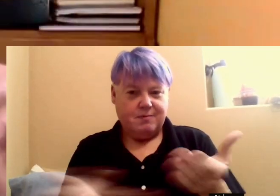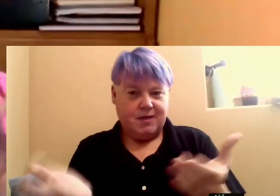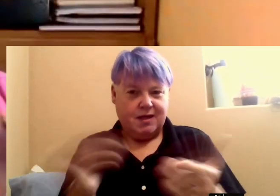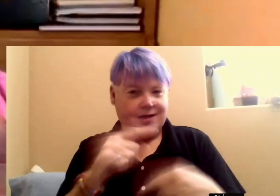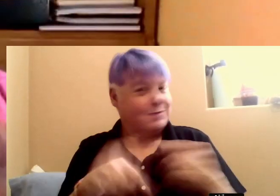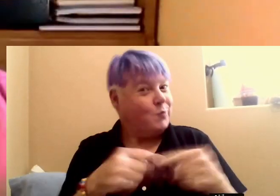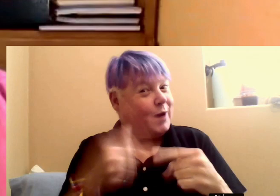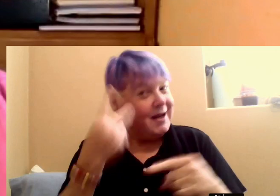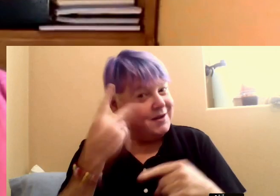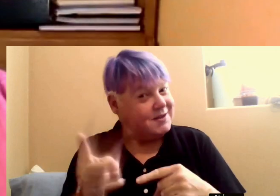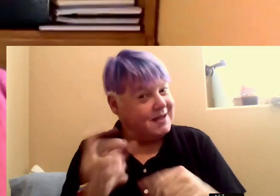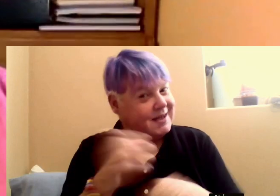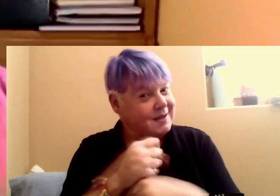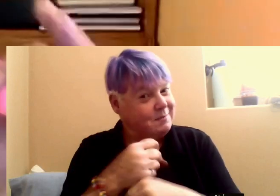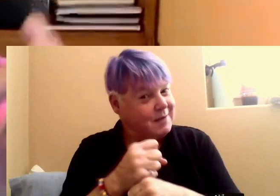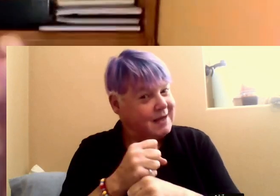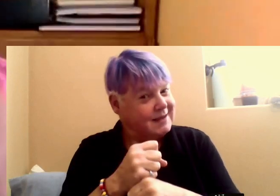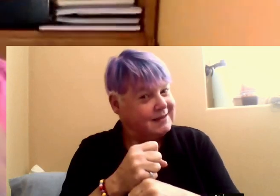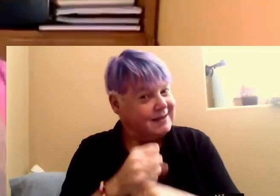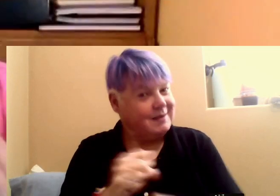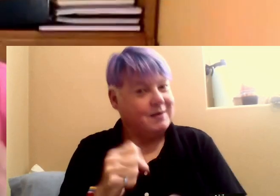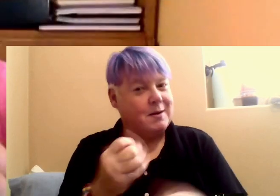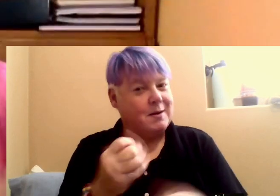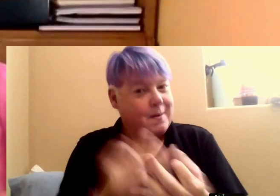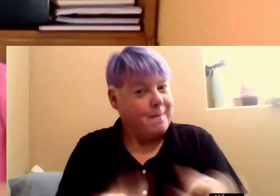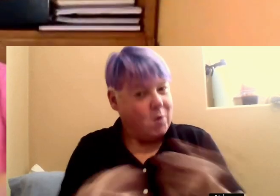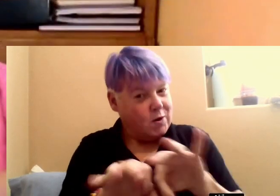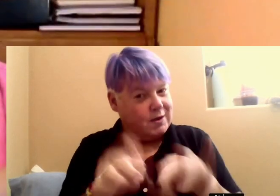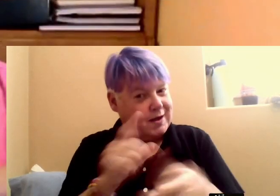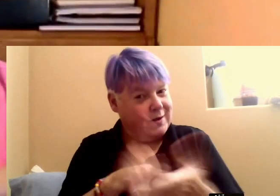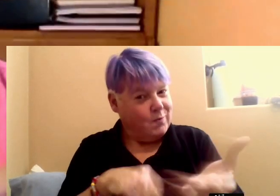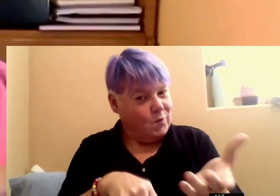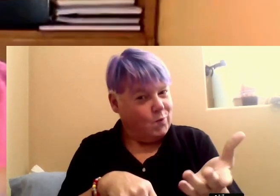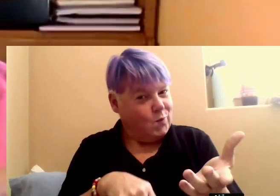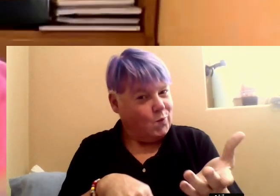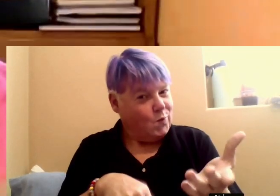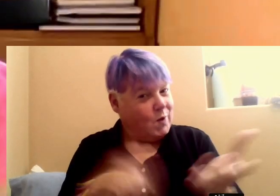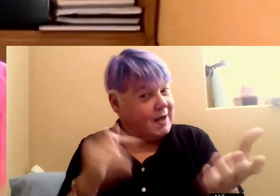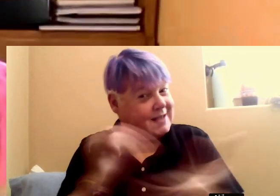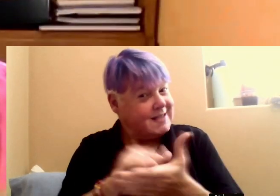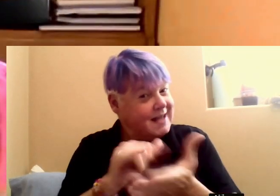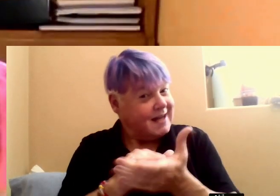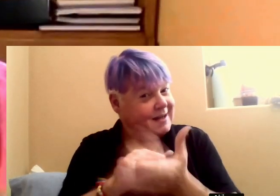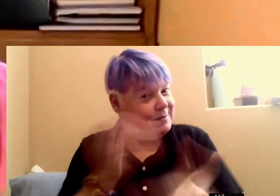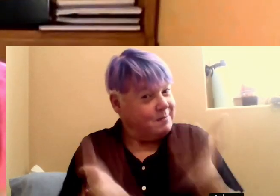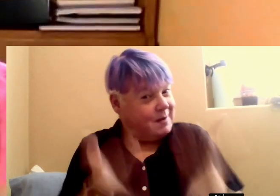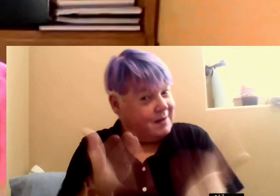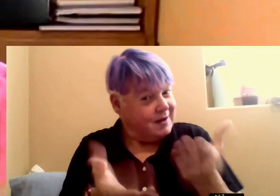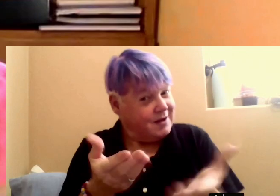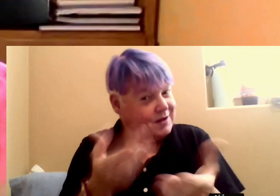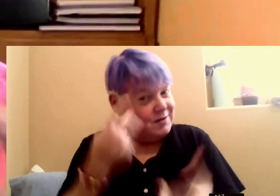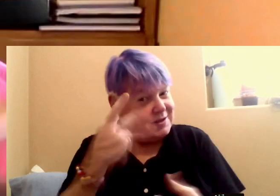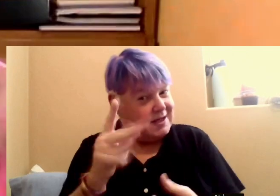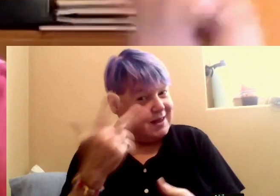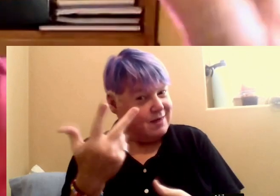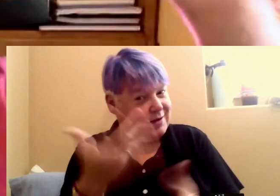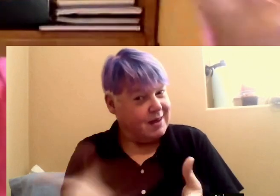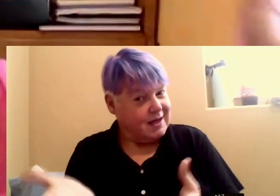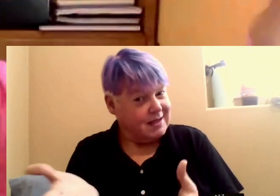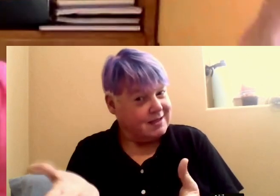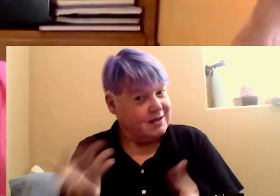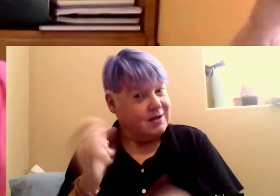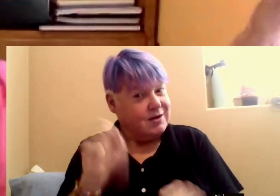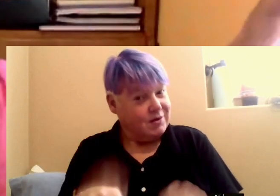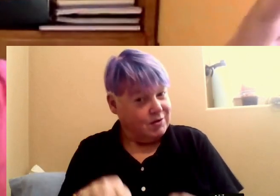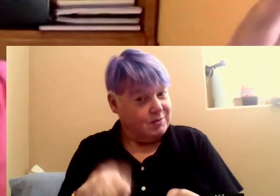it that makes it more thrilling. And it's what it turns out to be. You may think that the thing you'll see 3 times is one particular thing, but it could be